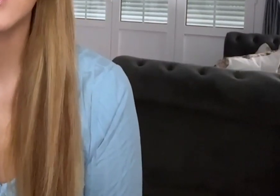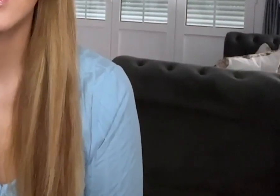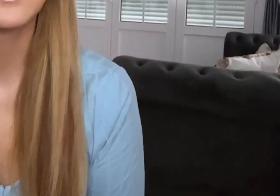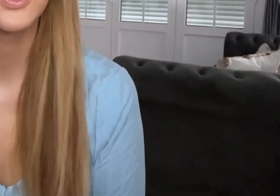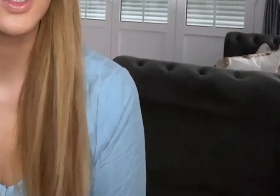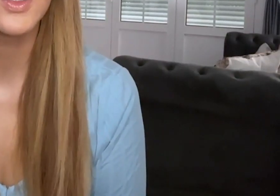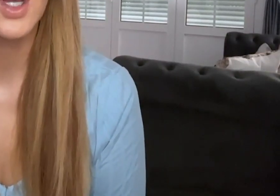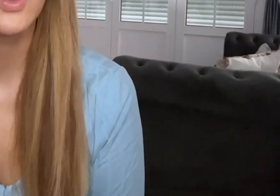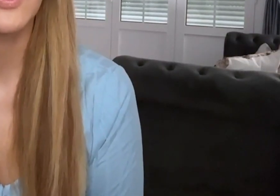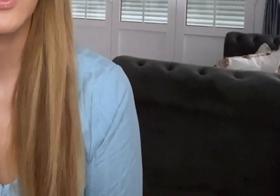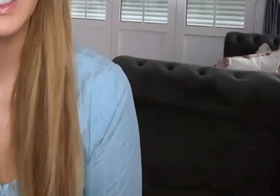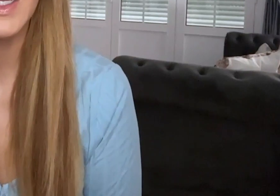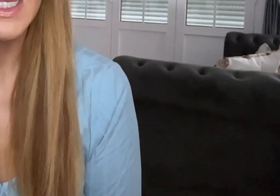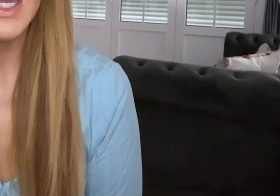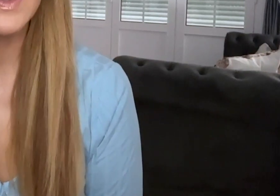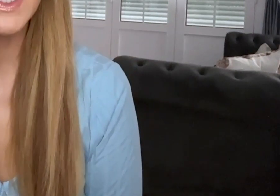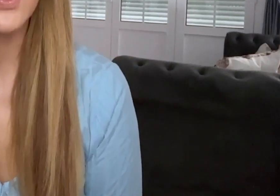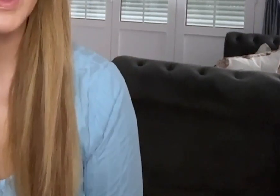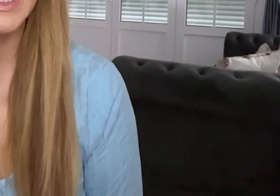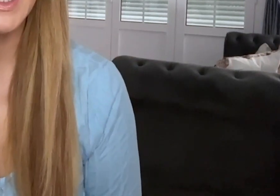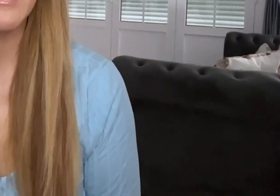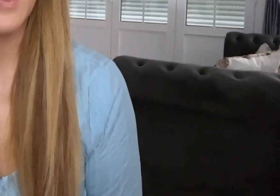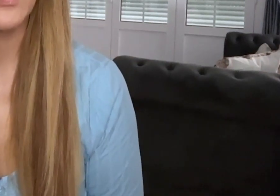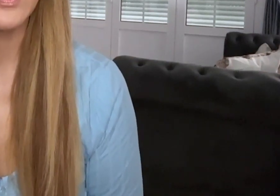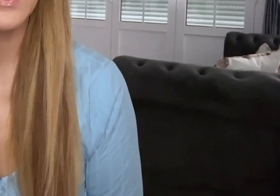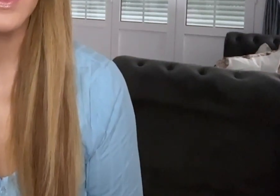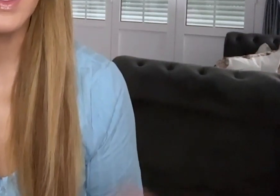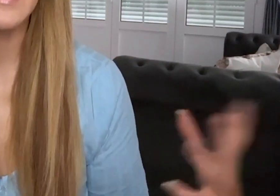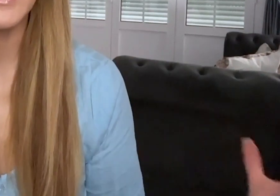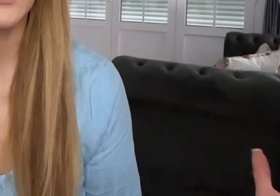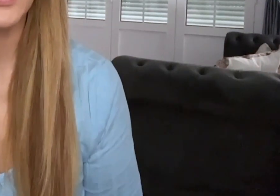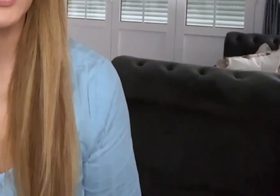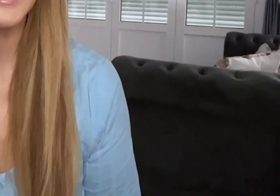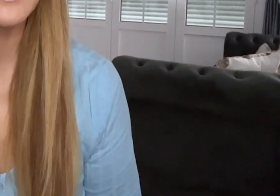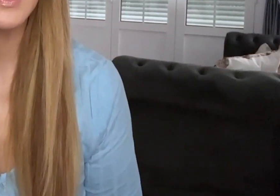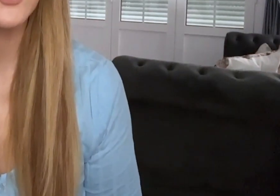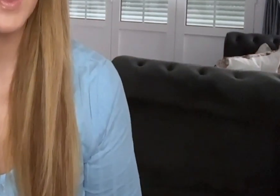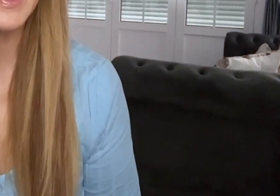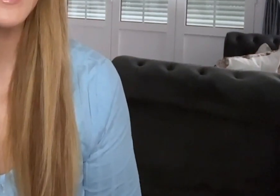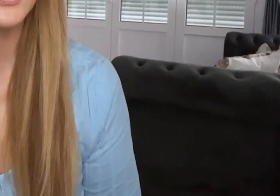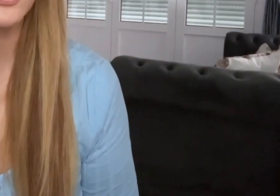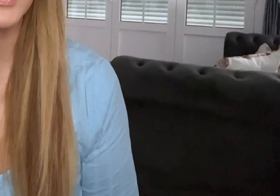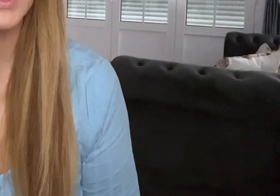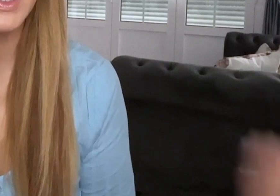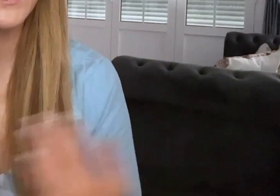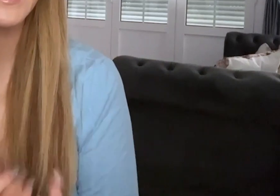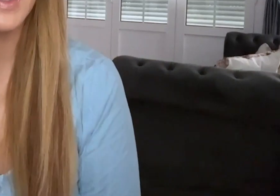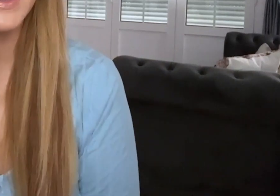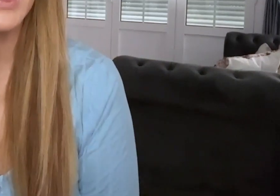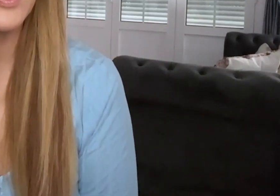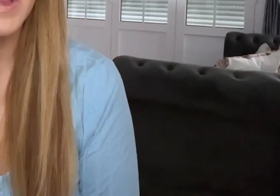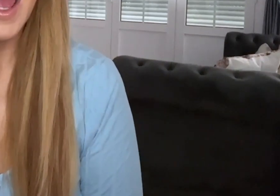couple of years ago, for sure, the Koko the gorilla. It was this gorilla that was, I think, living with humans and trained to communicate